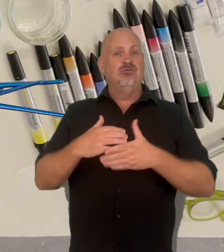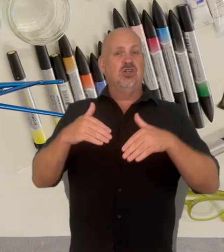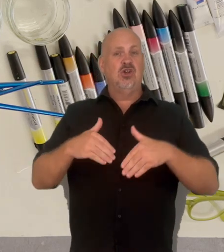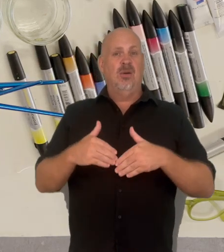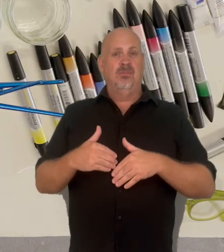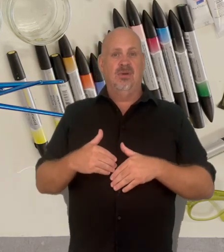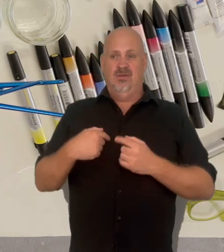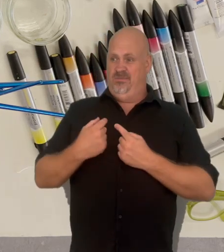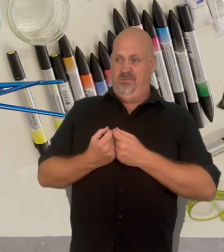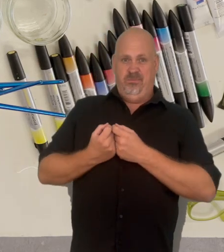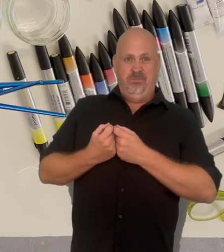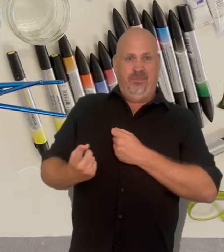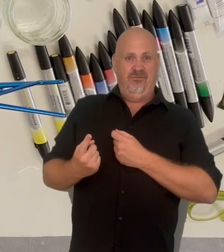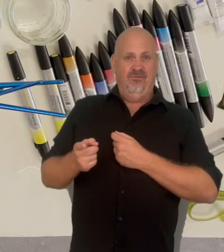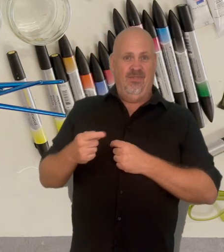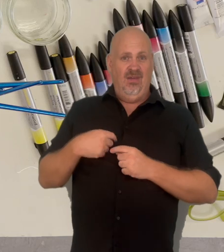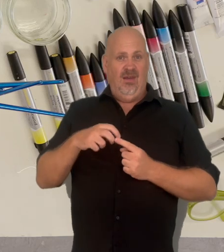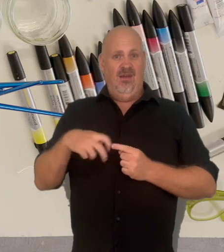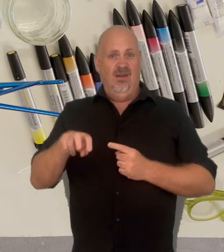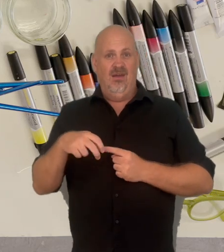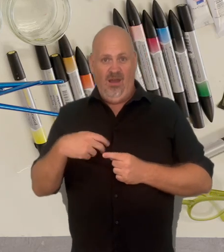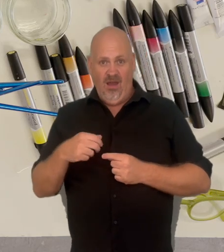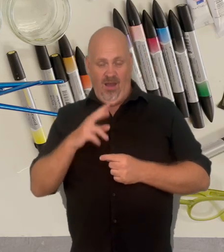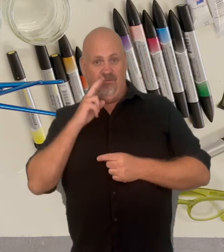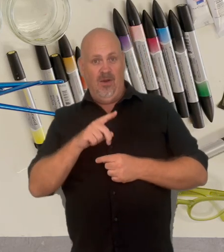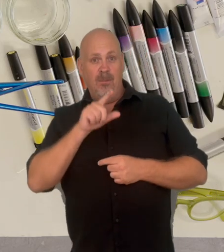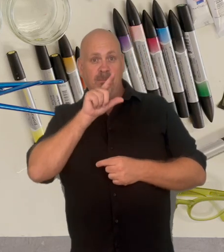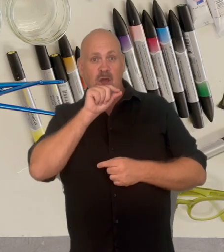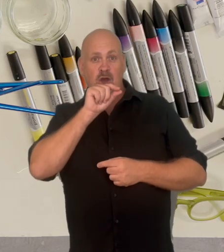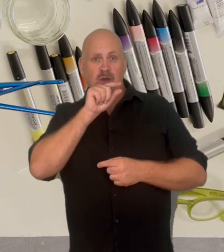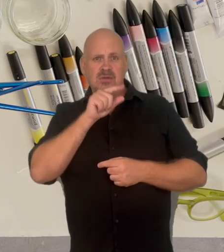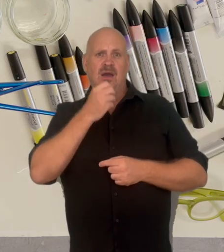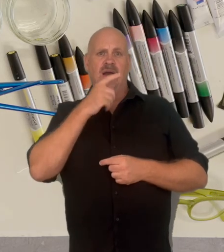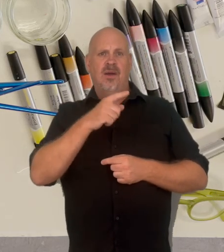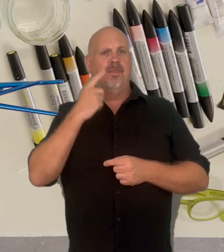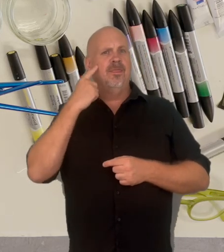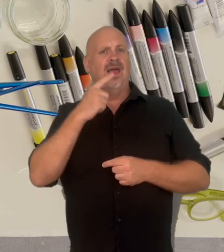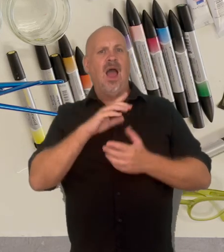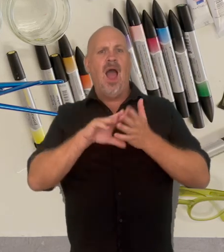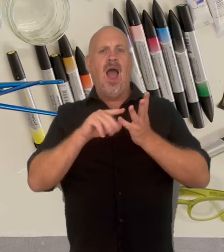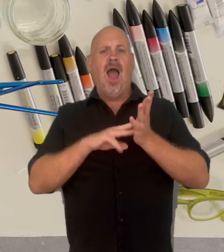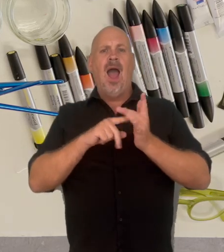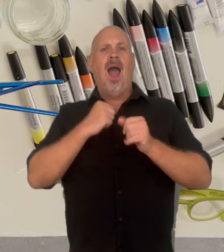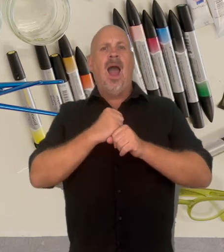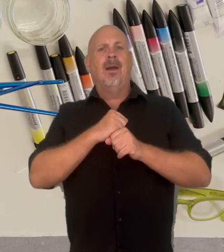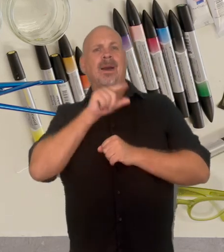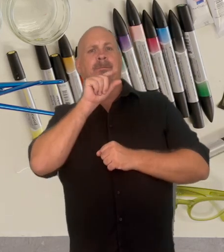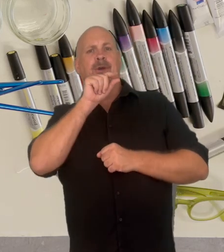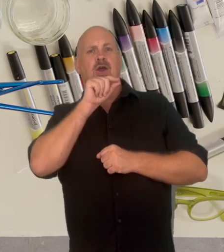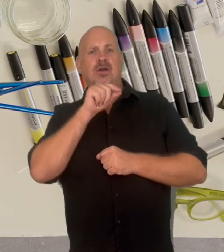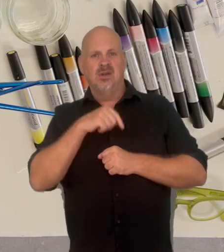studio. So I found some lovely birds. I think these are hummingbirds. And I'm going to just rip them